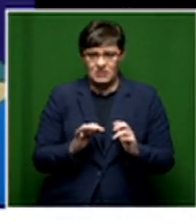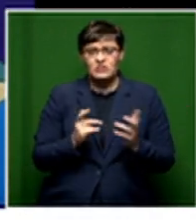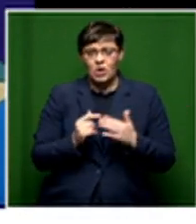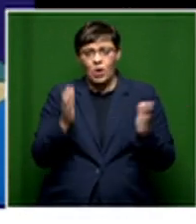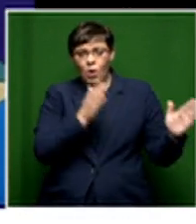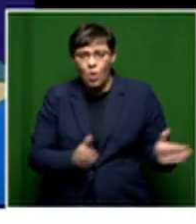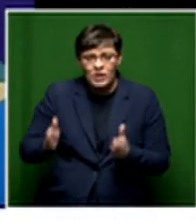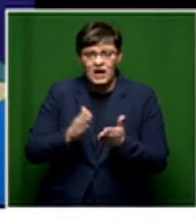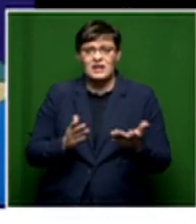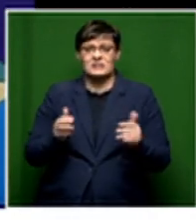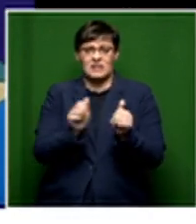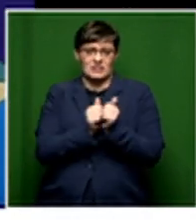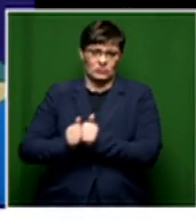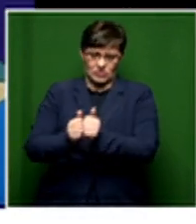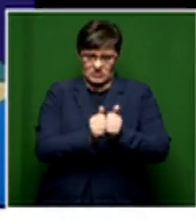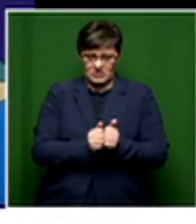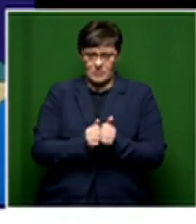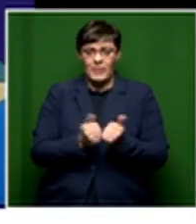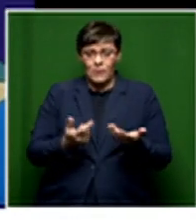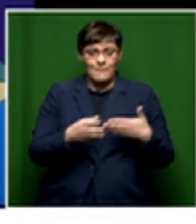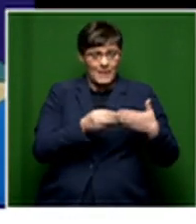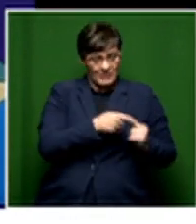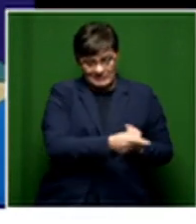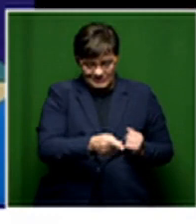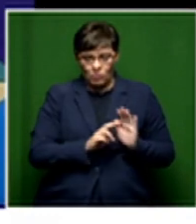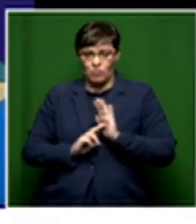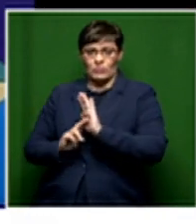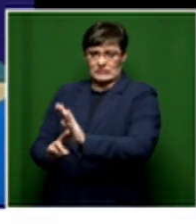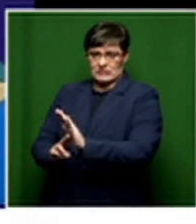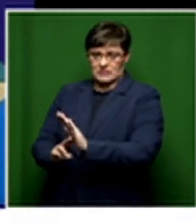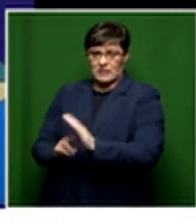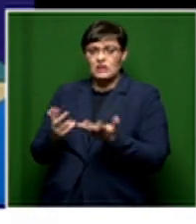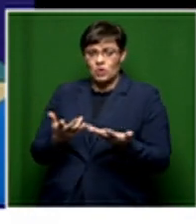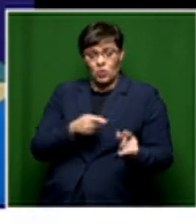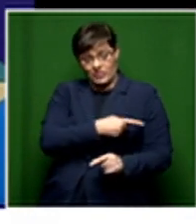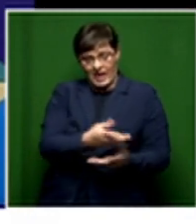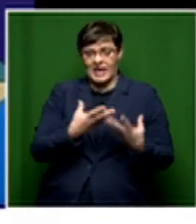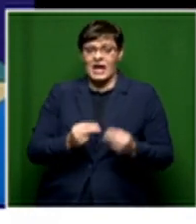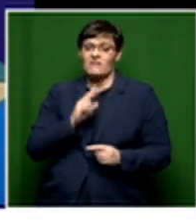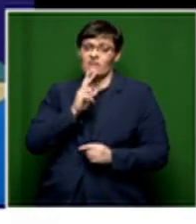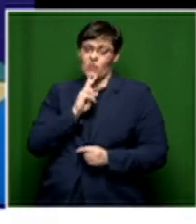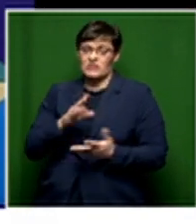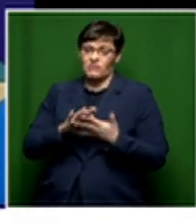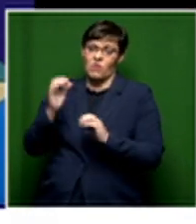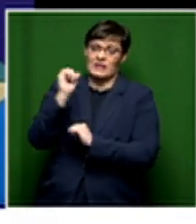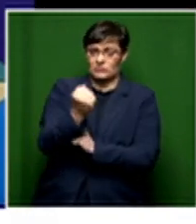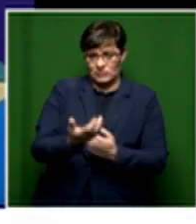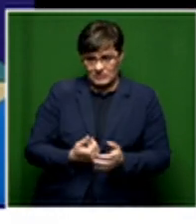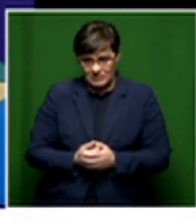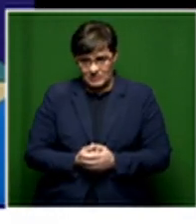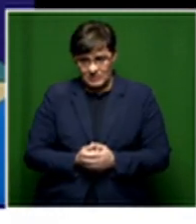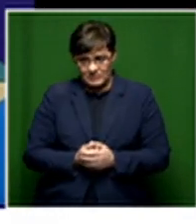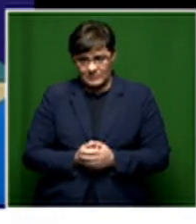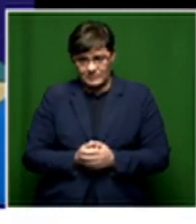organised associations where we're representing members to start to have a voice for the industry.